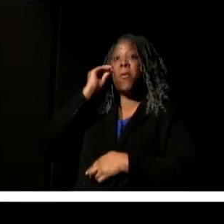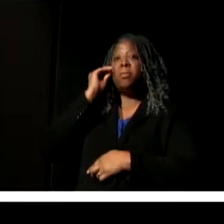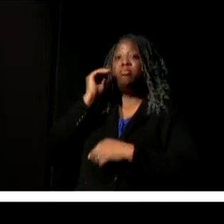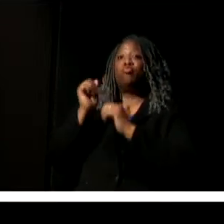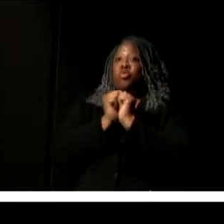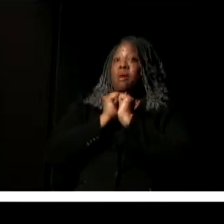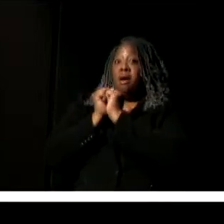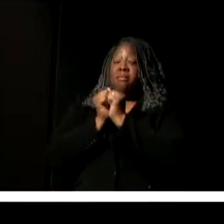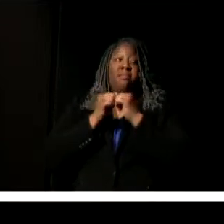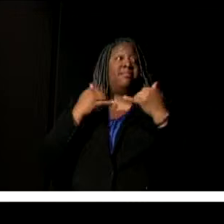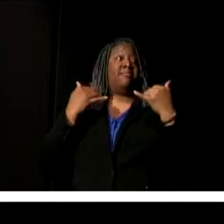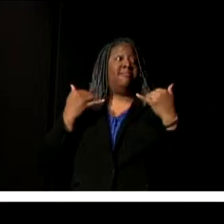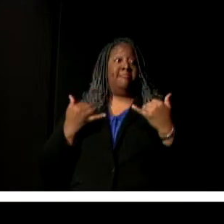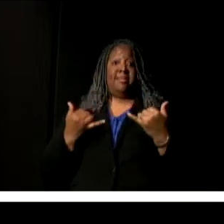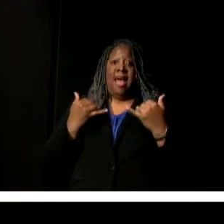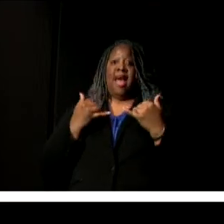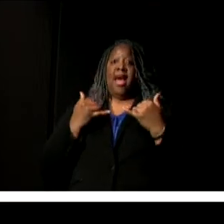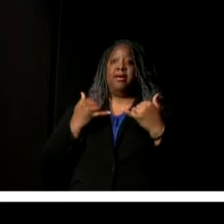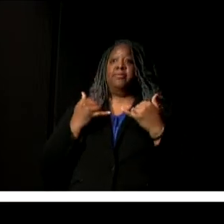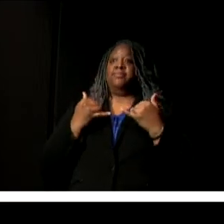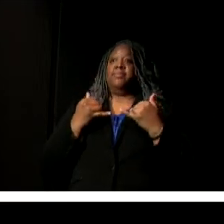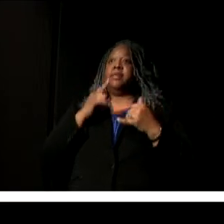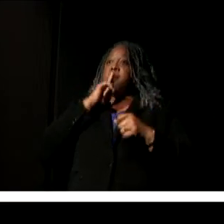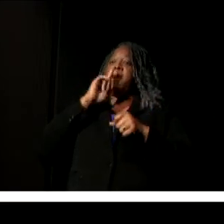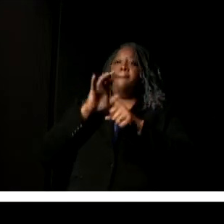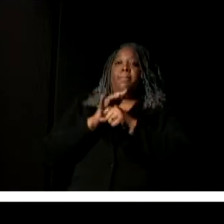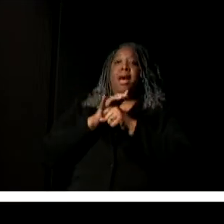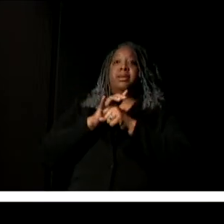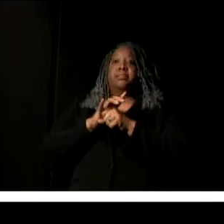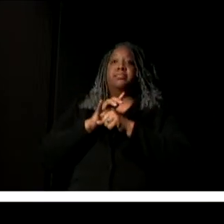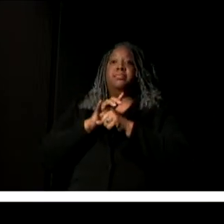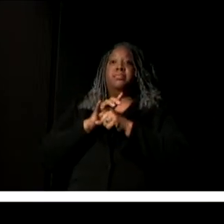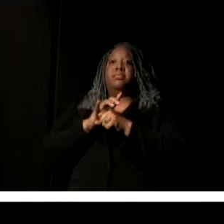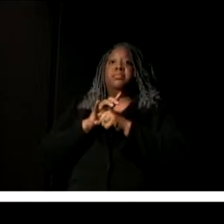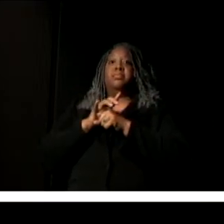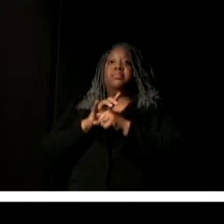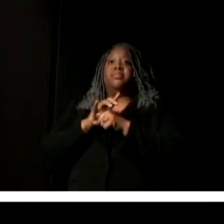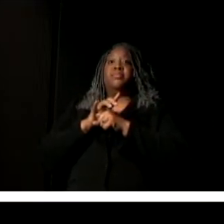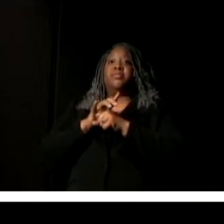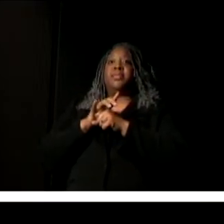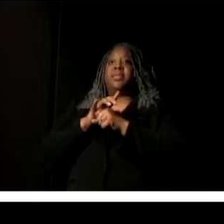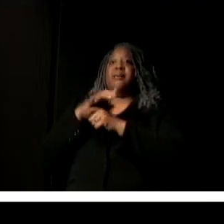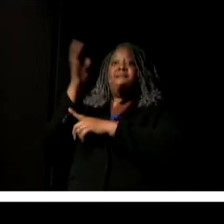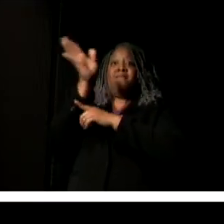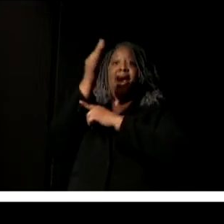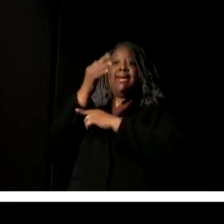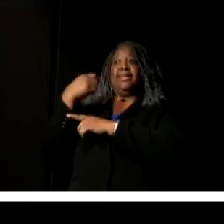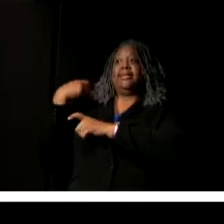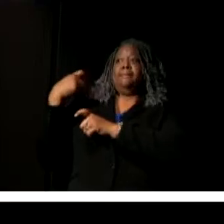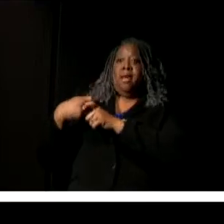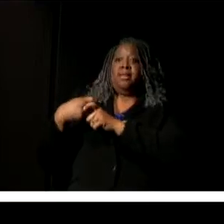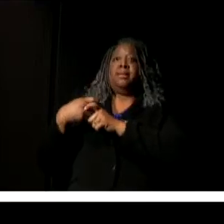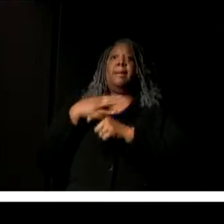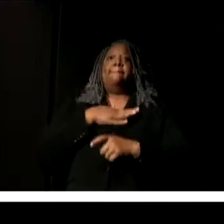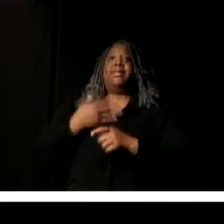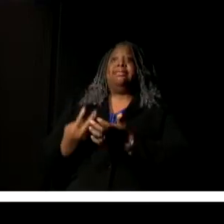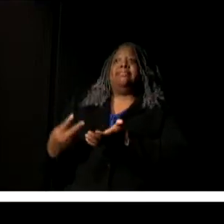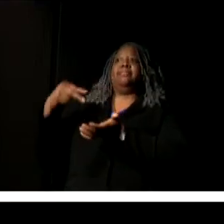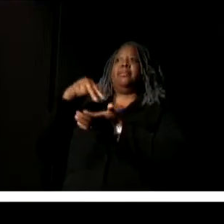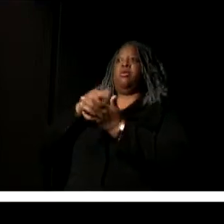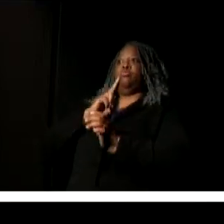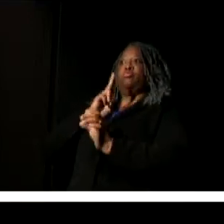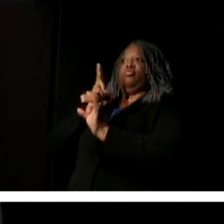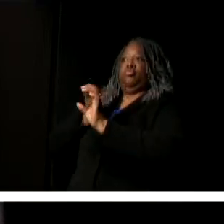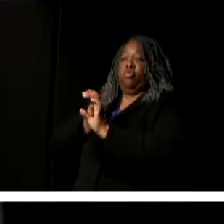Together, we will now recite the Pledge of Allegiance in Spanish. Please stand and join us